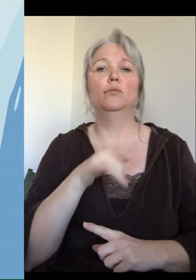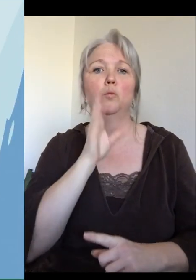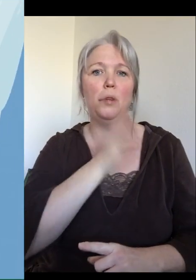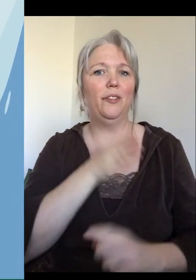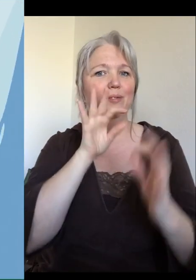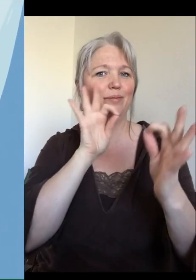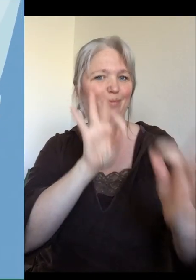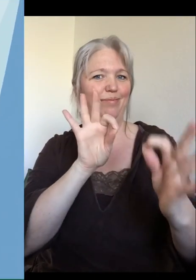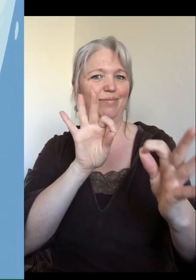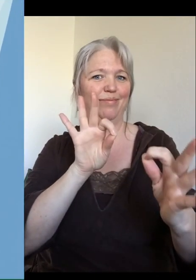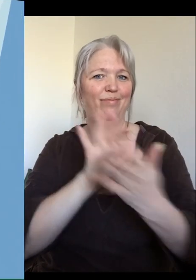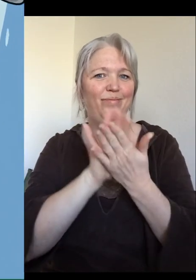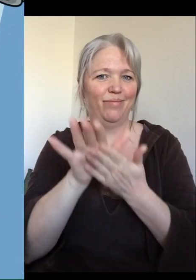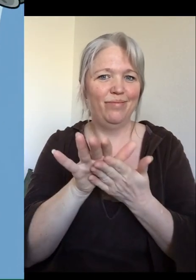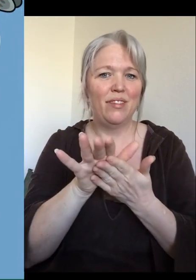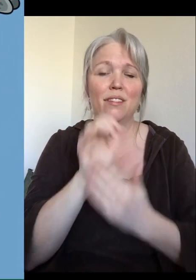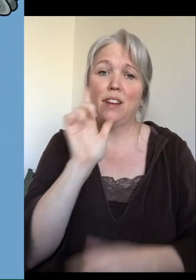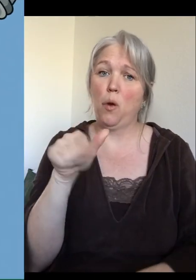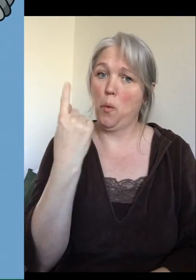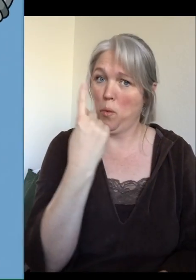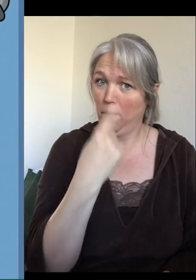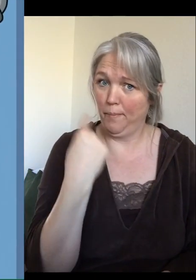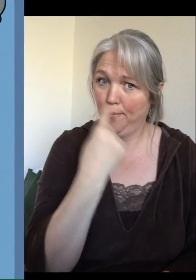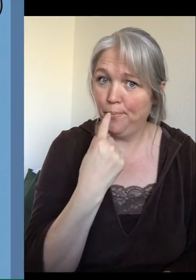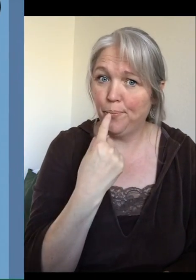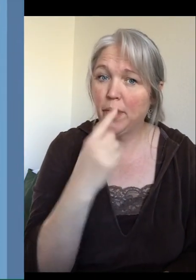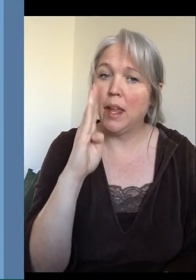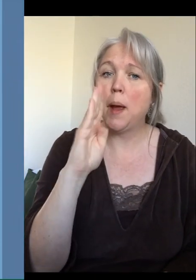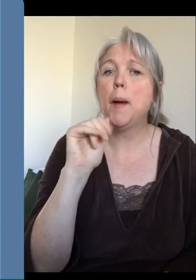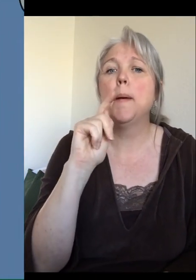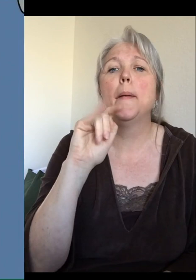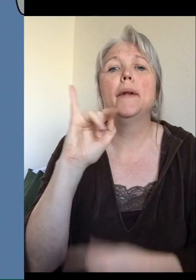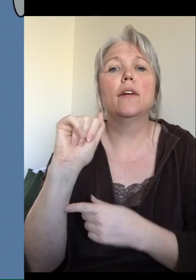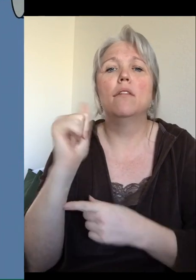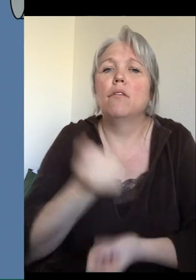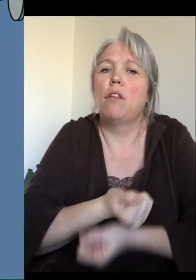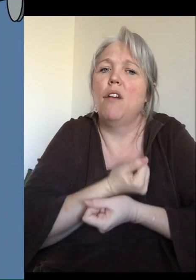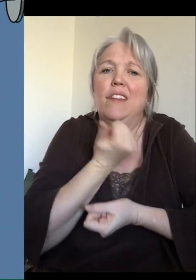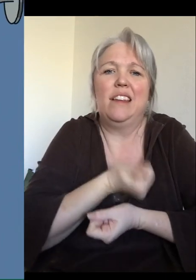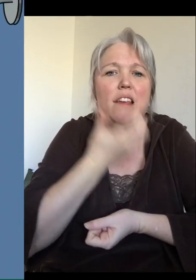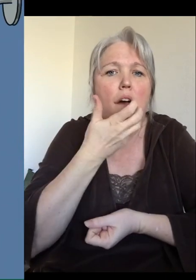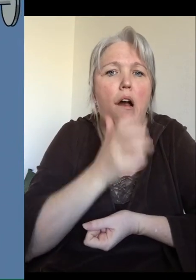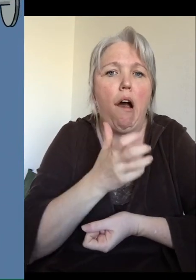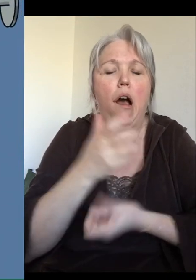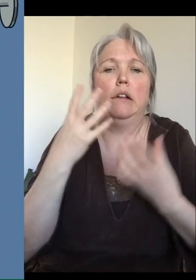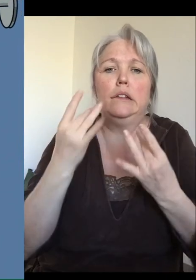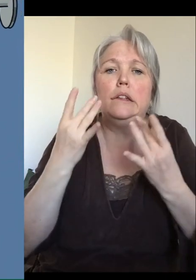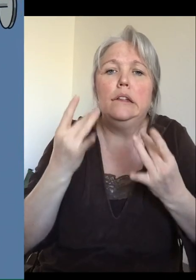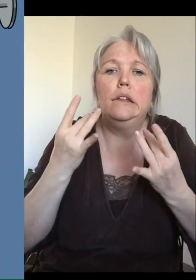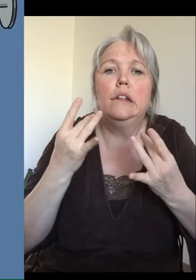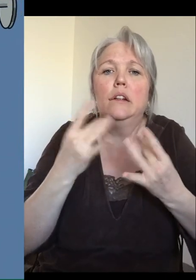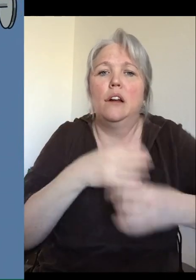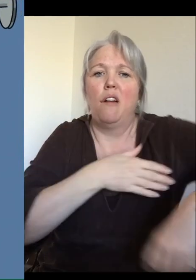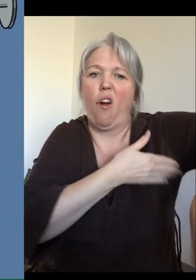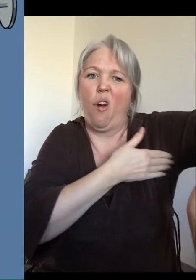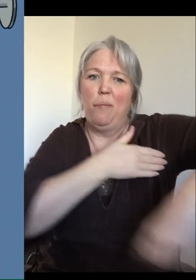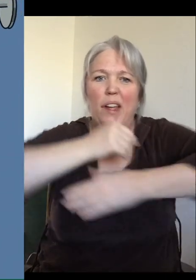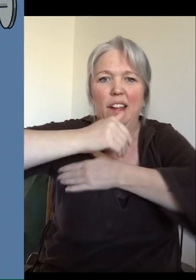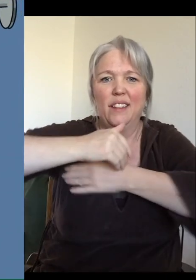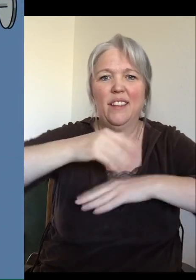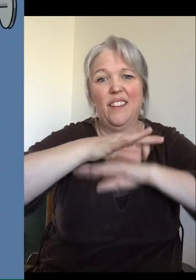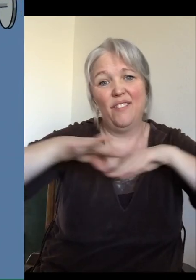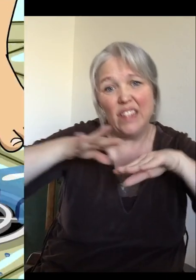It's not just about your mouth. Bacteria love any hot, sticky place, like armpits, feet, and your